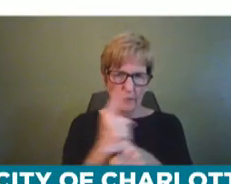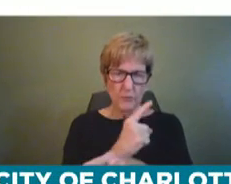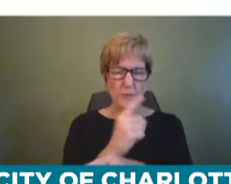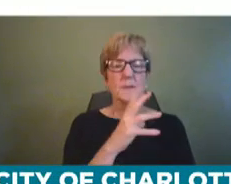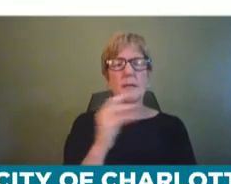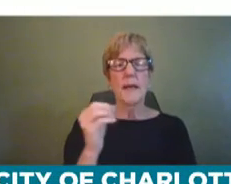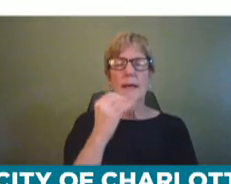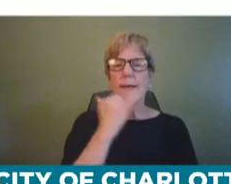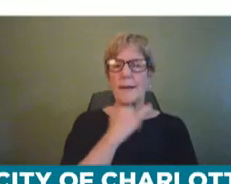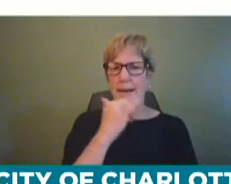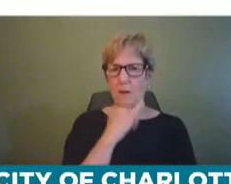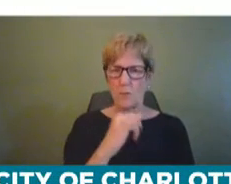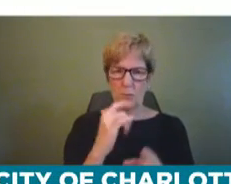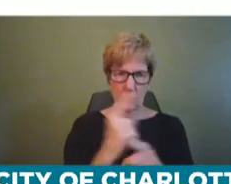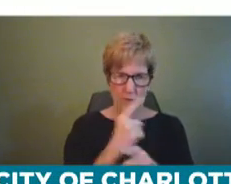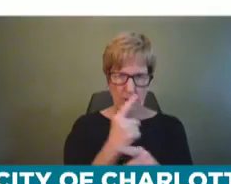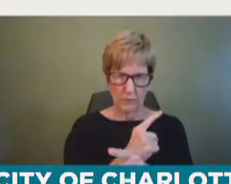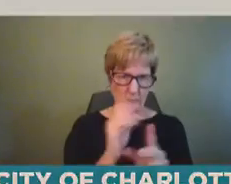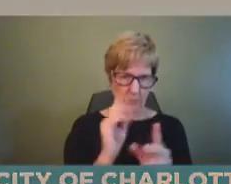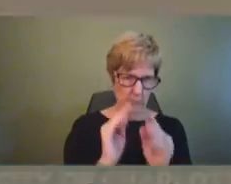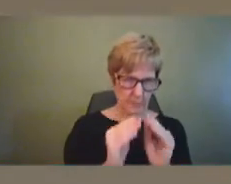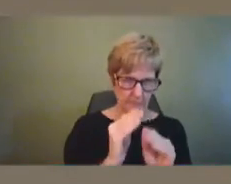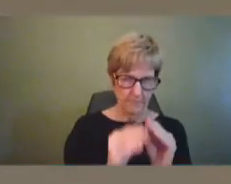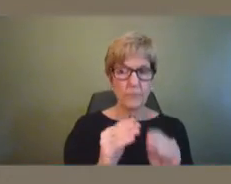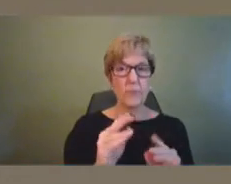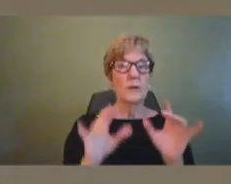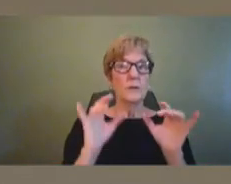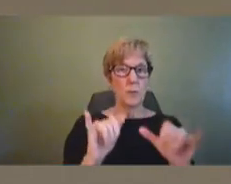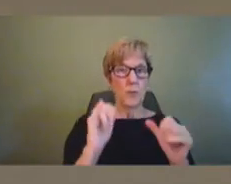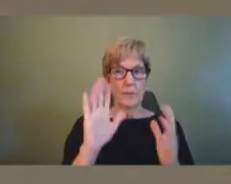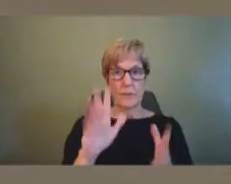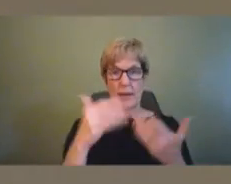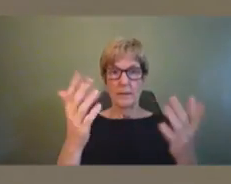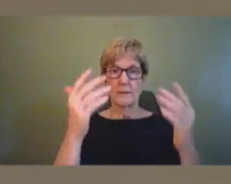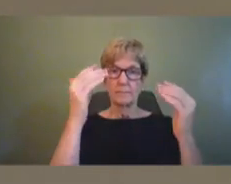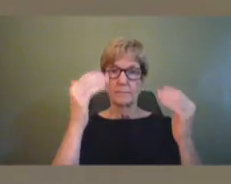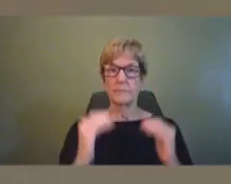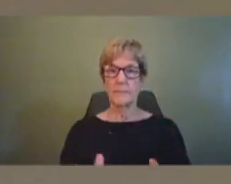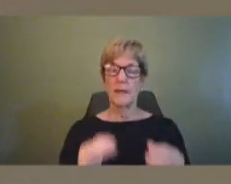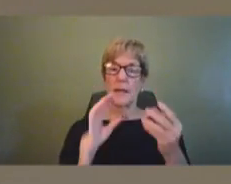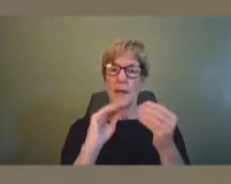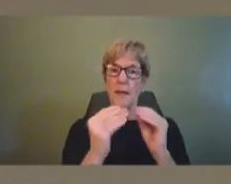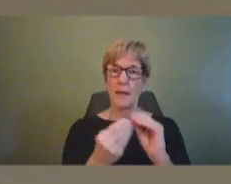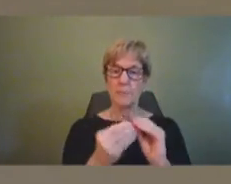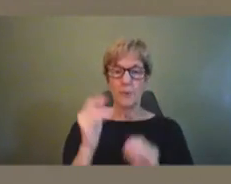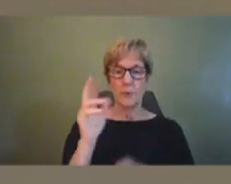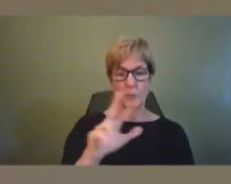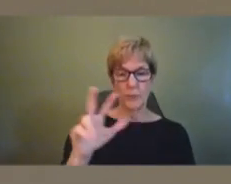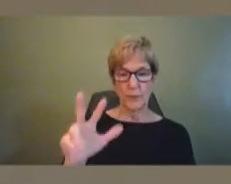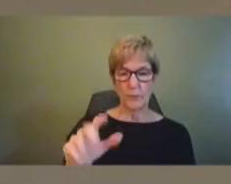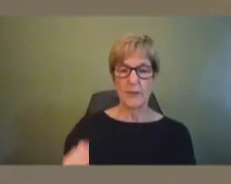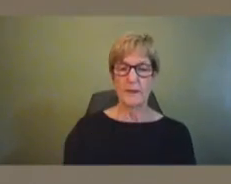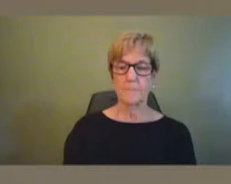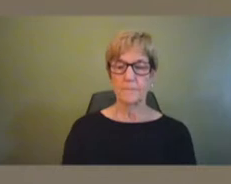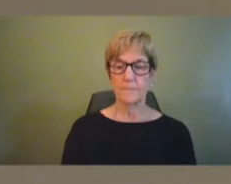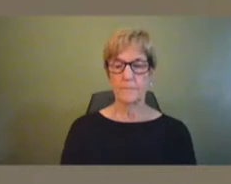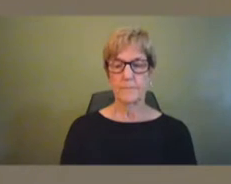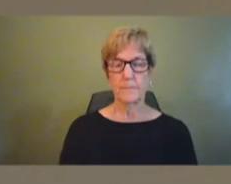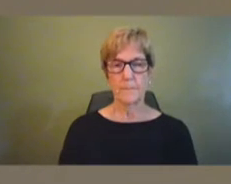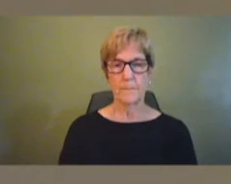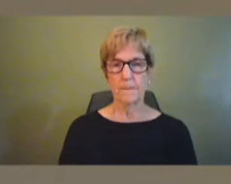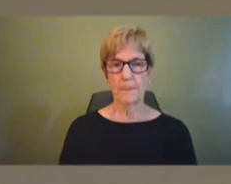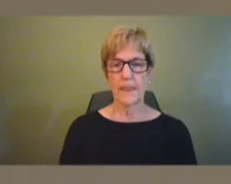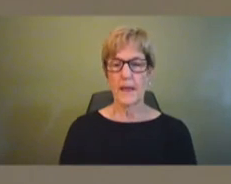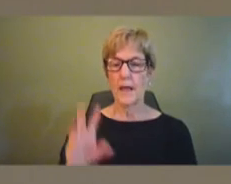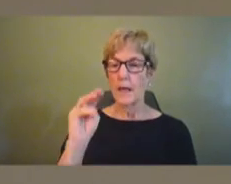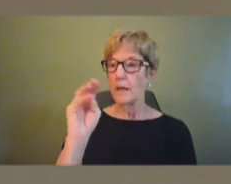Corrections and so with that um we'll go to item number 33 which is um Miss Harman are you